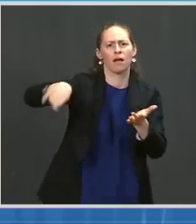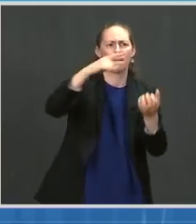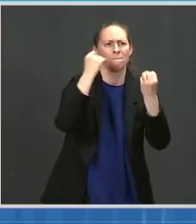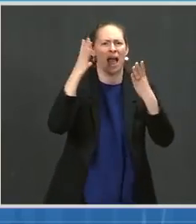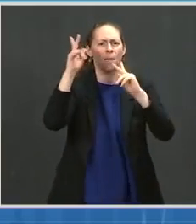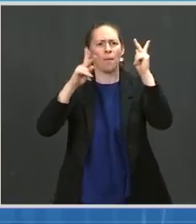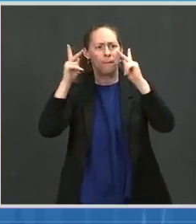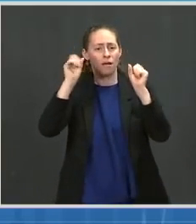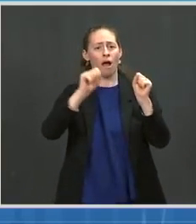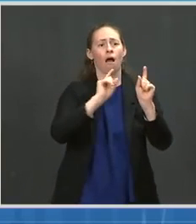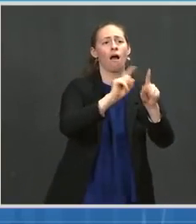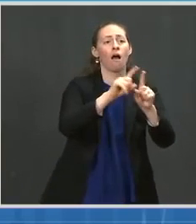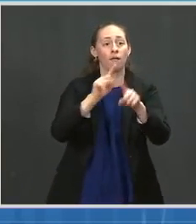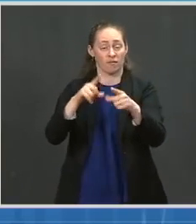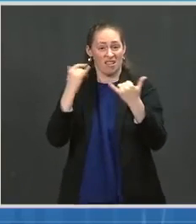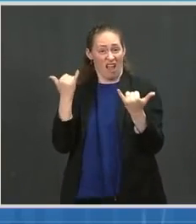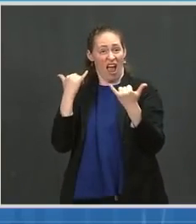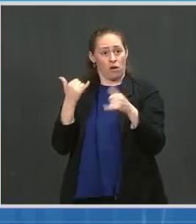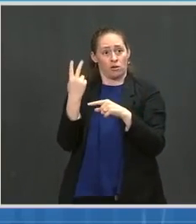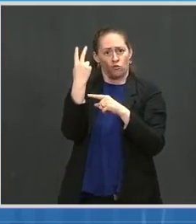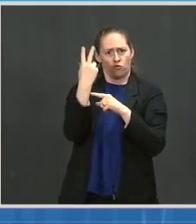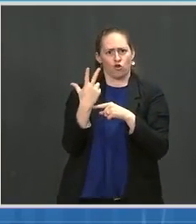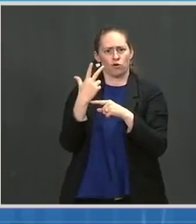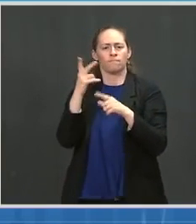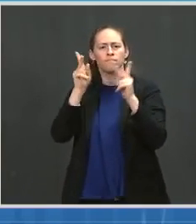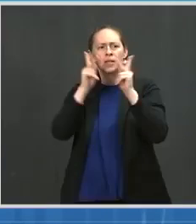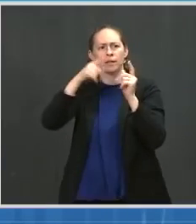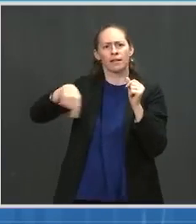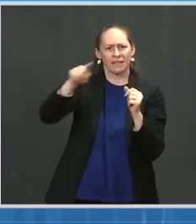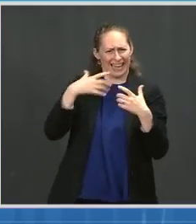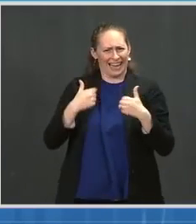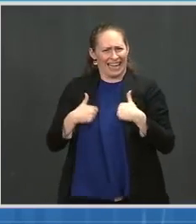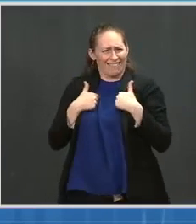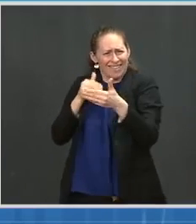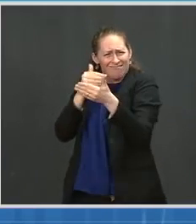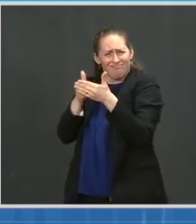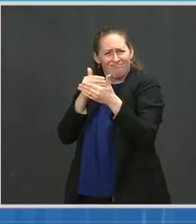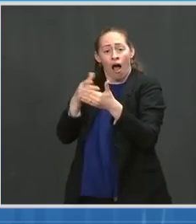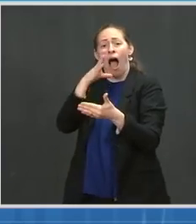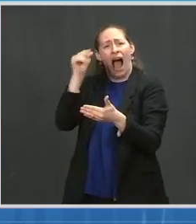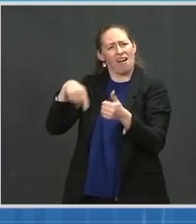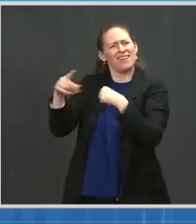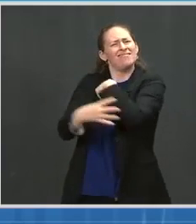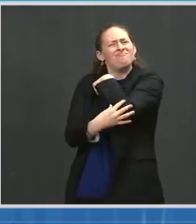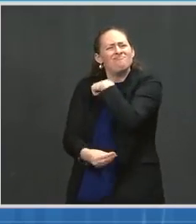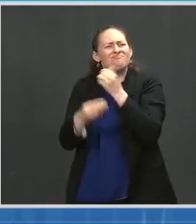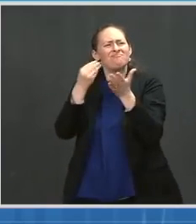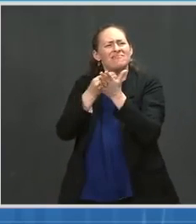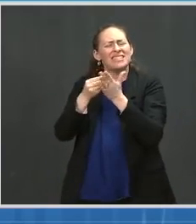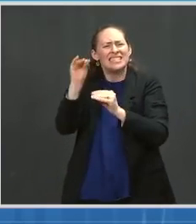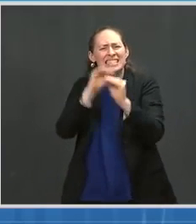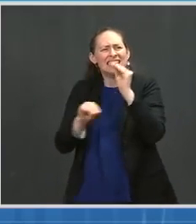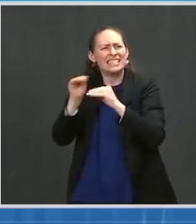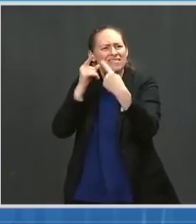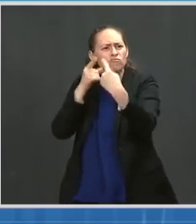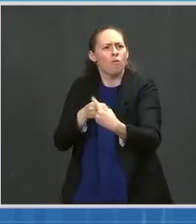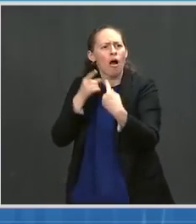center patients live at or below the poverty line, and 60% are racial and ethnic minorities.